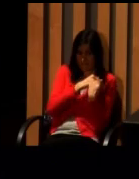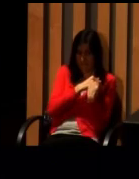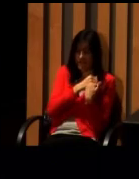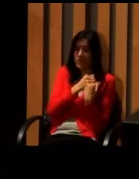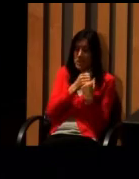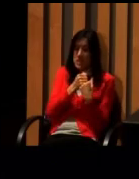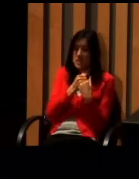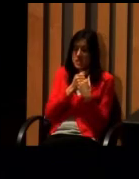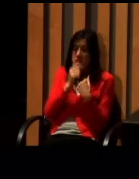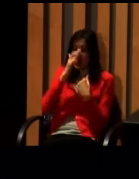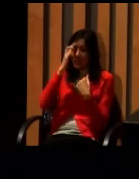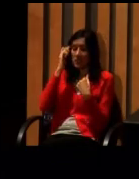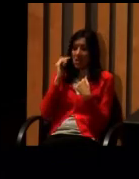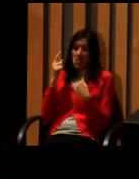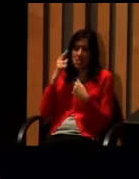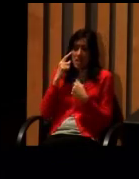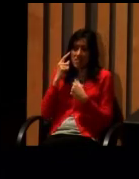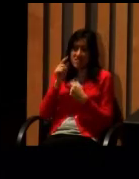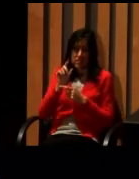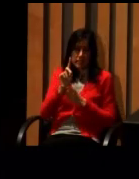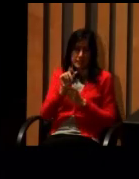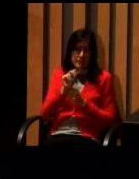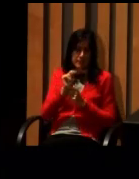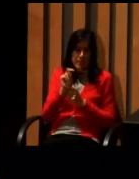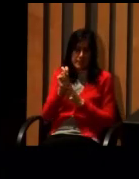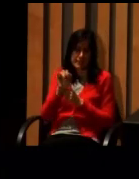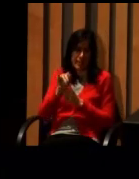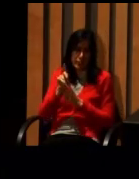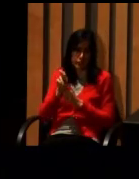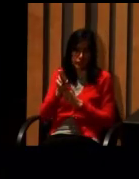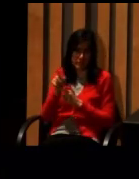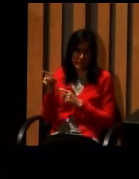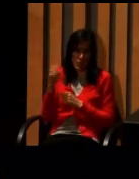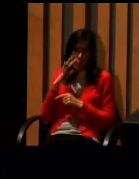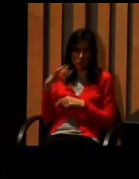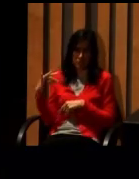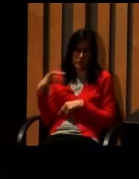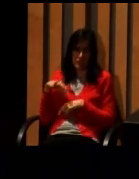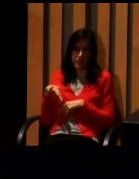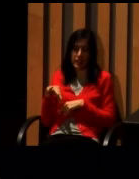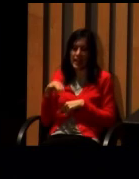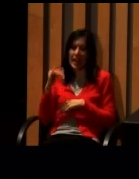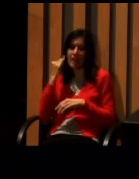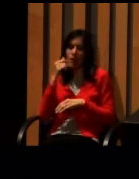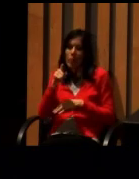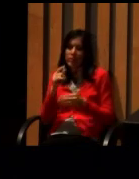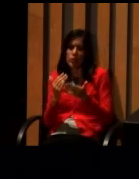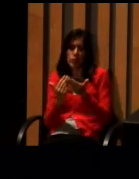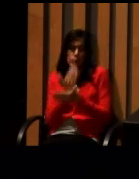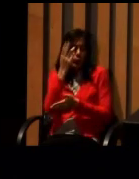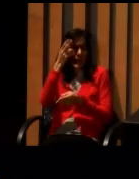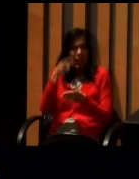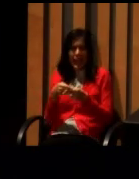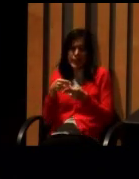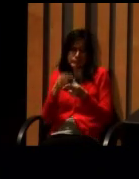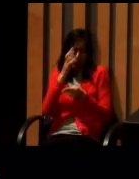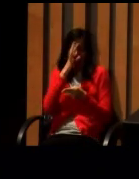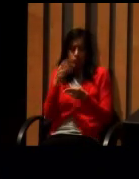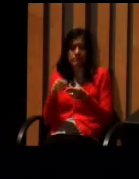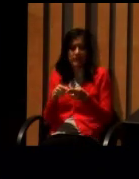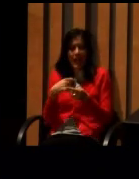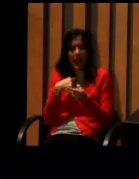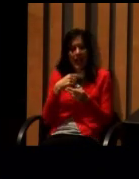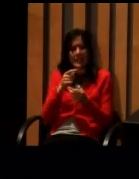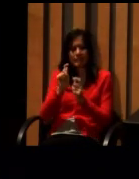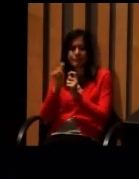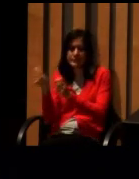know, I always thought this would be win-win for Dan Snyder. You dedicate the new name to the Wounded